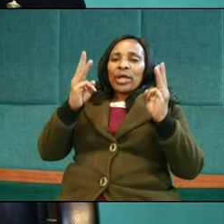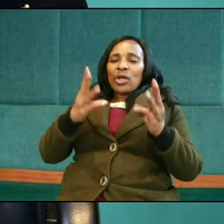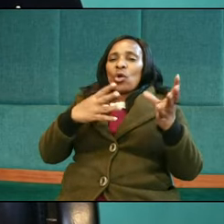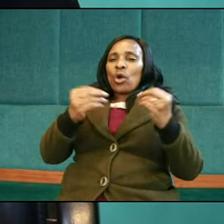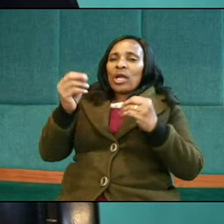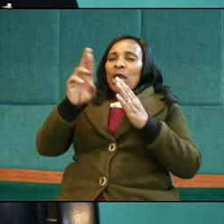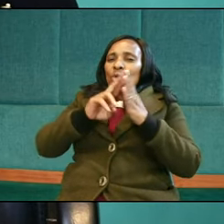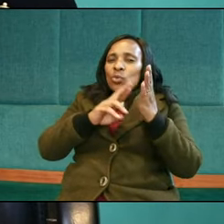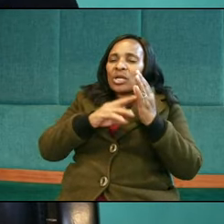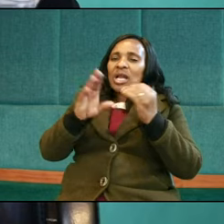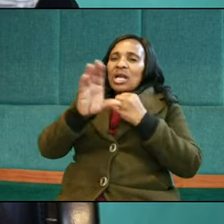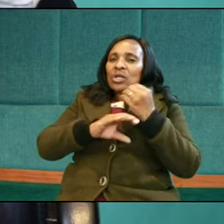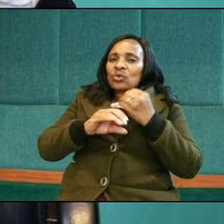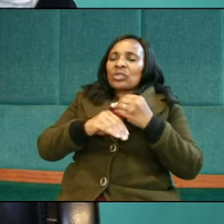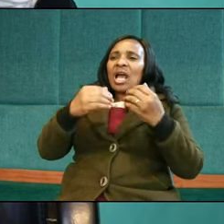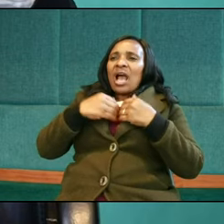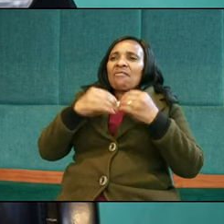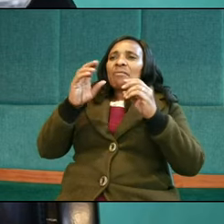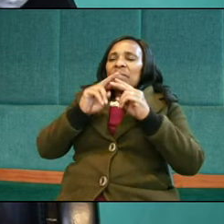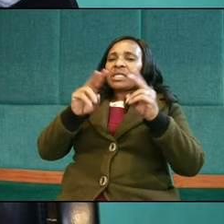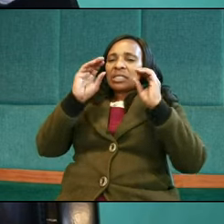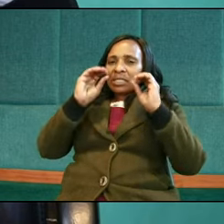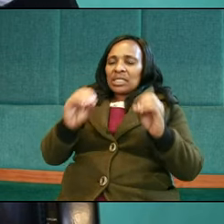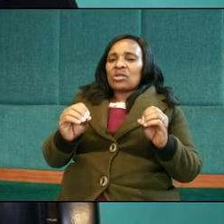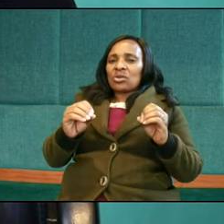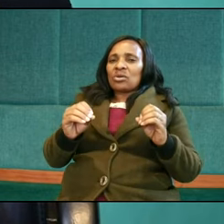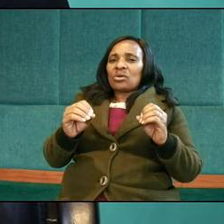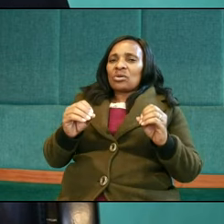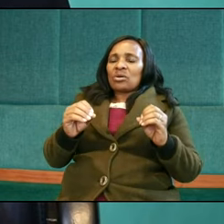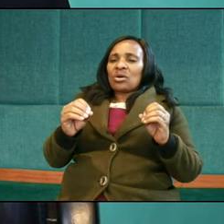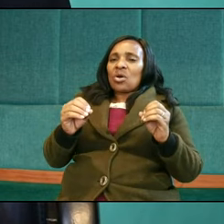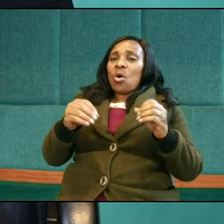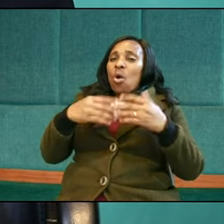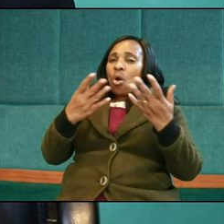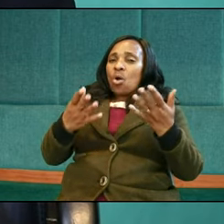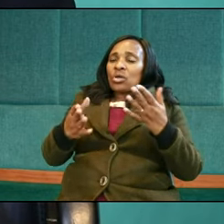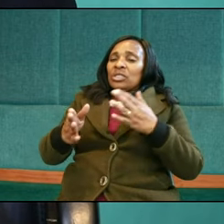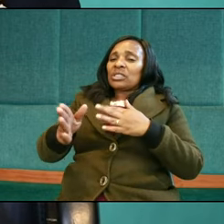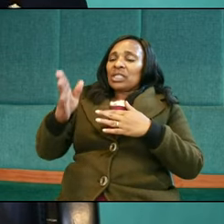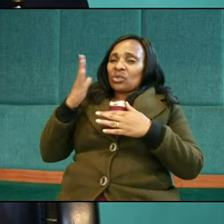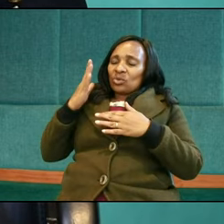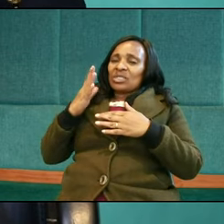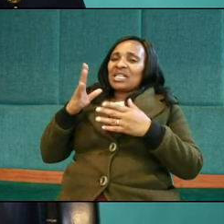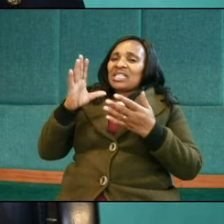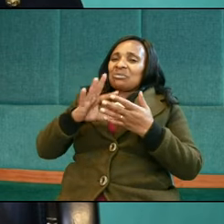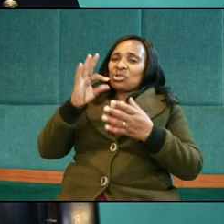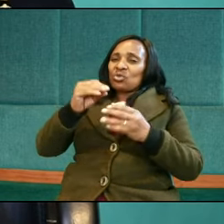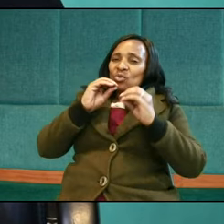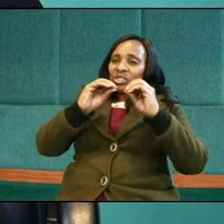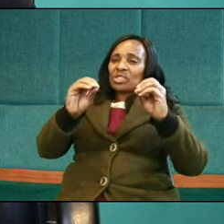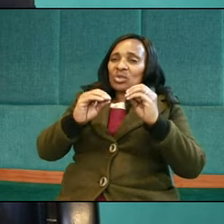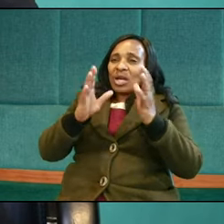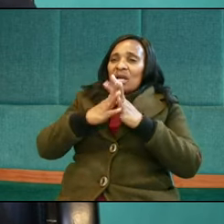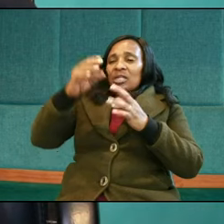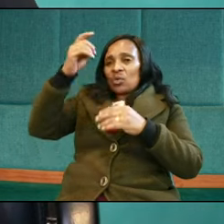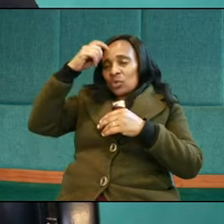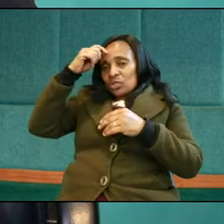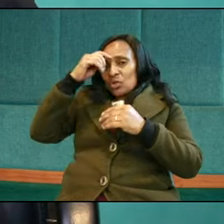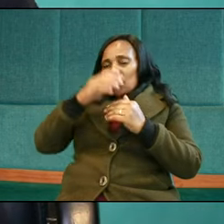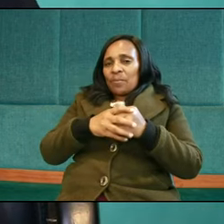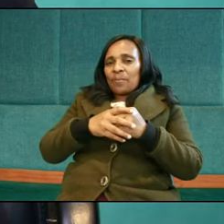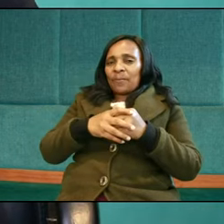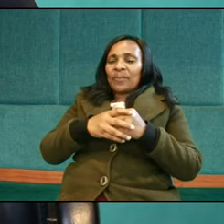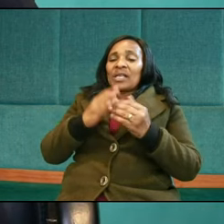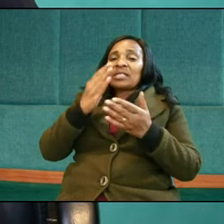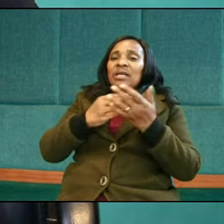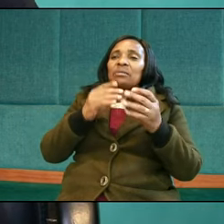to rule a country that has no peace or security. Then spiritual teaching and wisdom. You